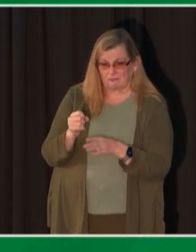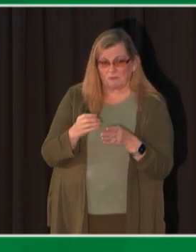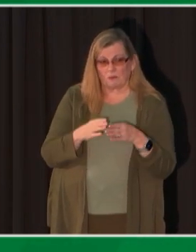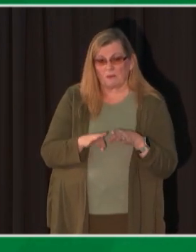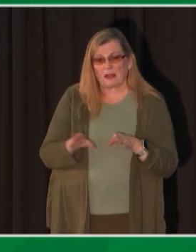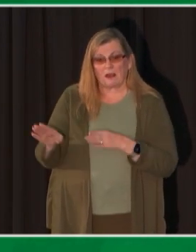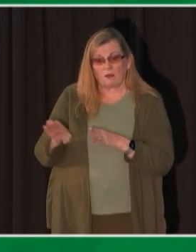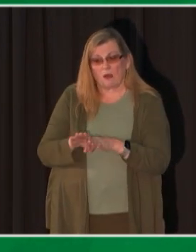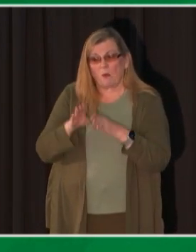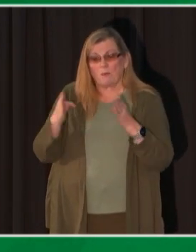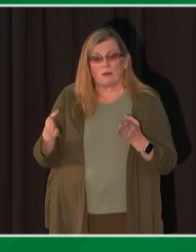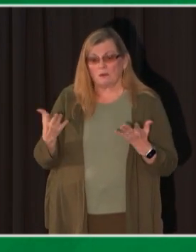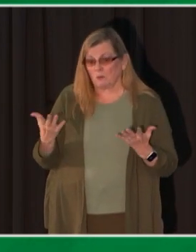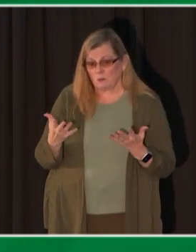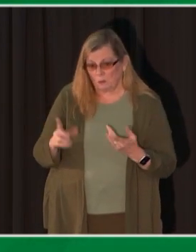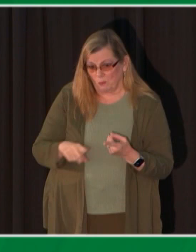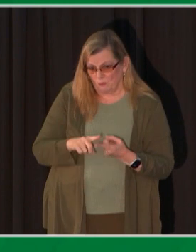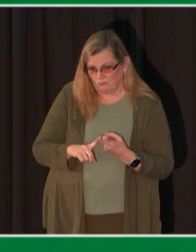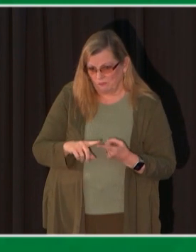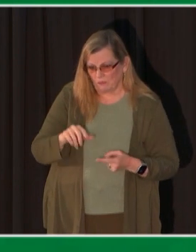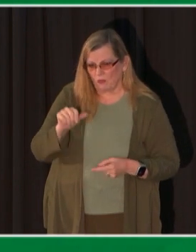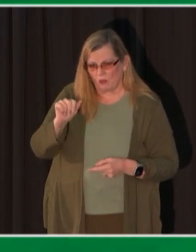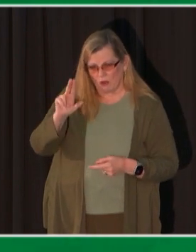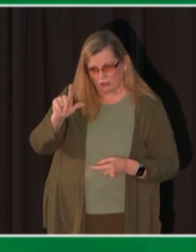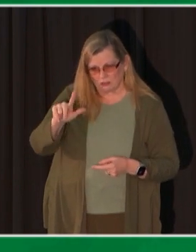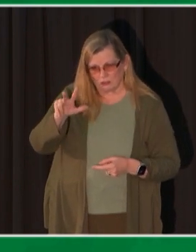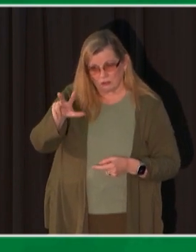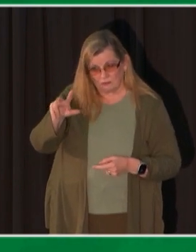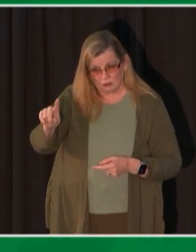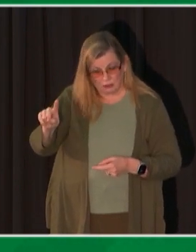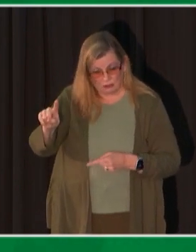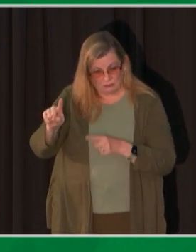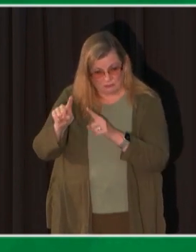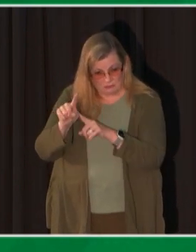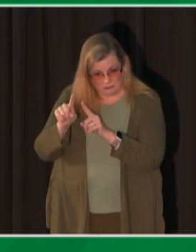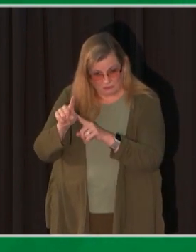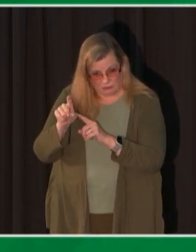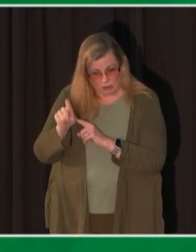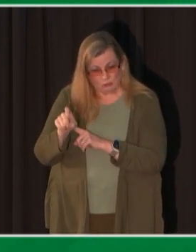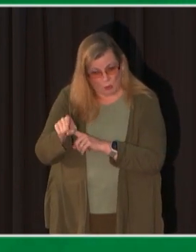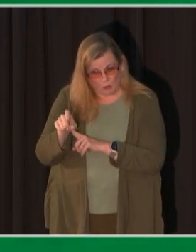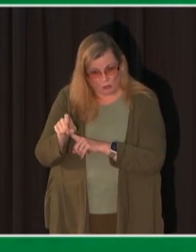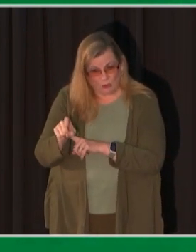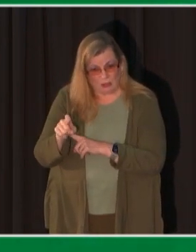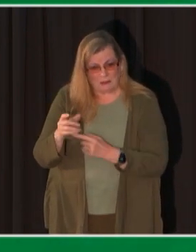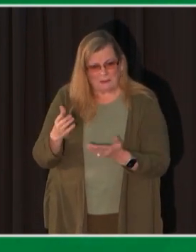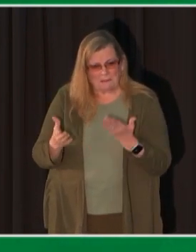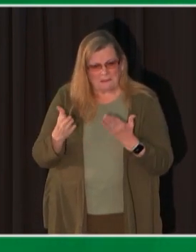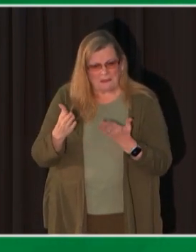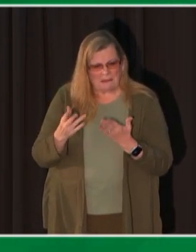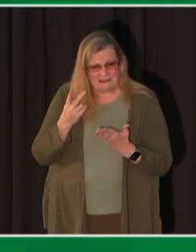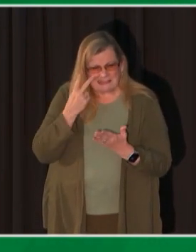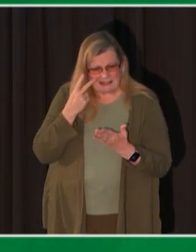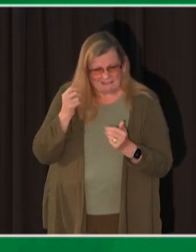be sometime earlier in August, and we think that we're preserving about 3 weeks of learning time.